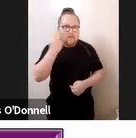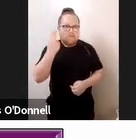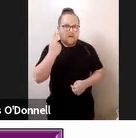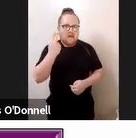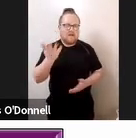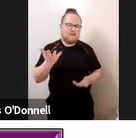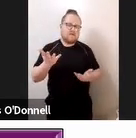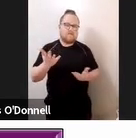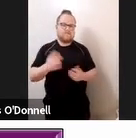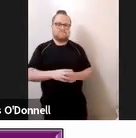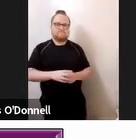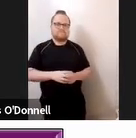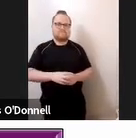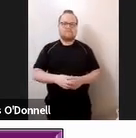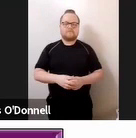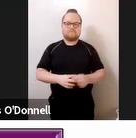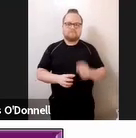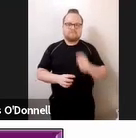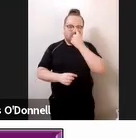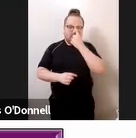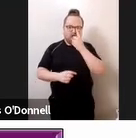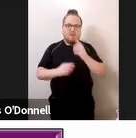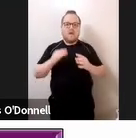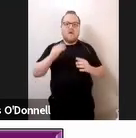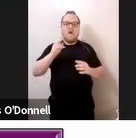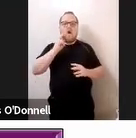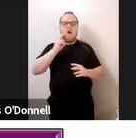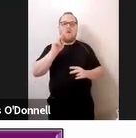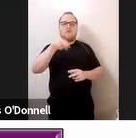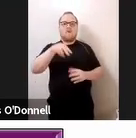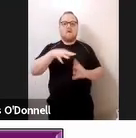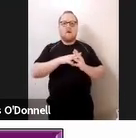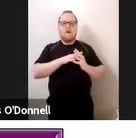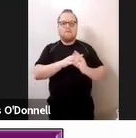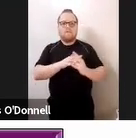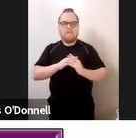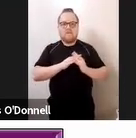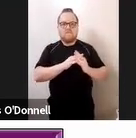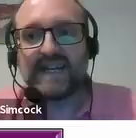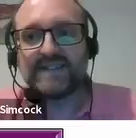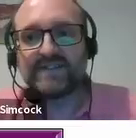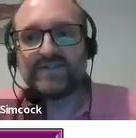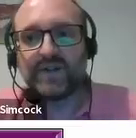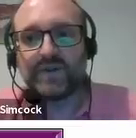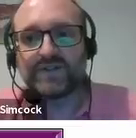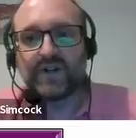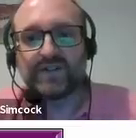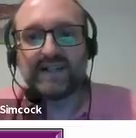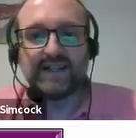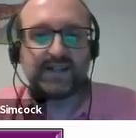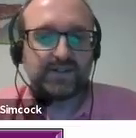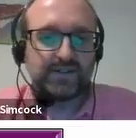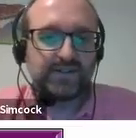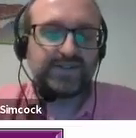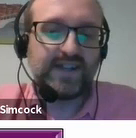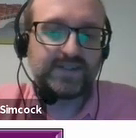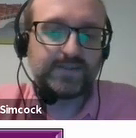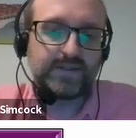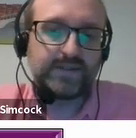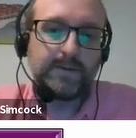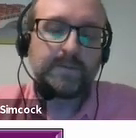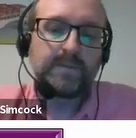term exist in the usa for example there is a legal definition that tends to focus on clinical